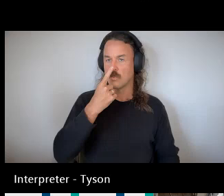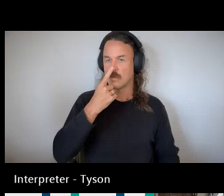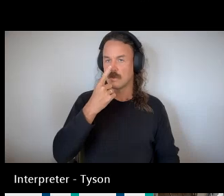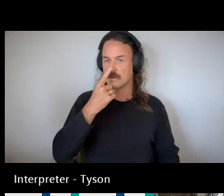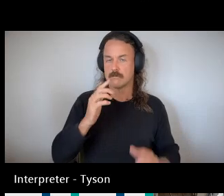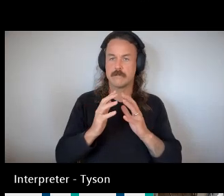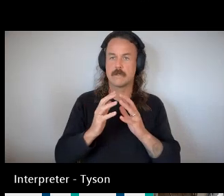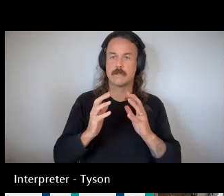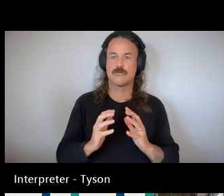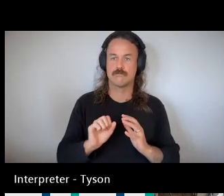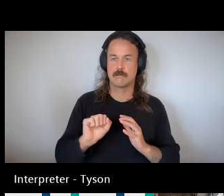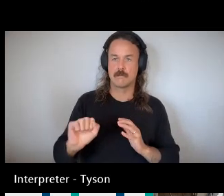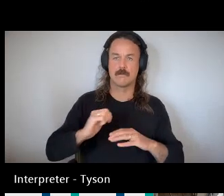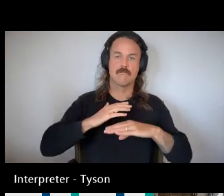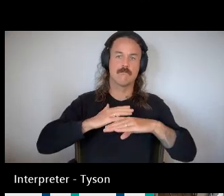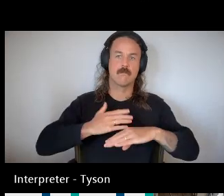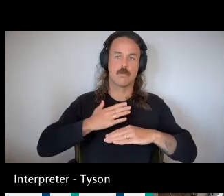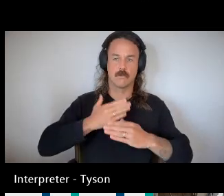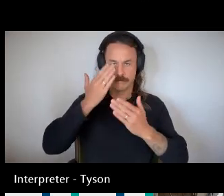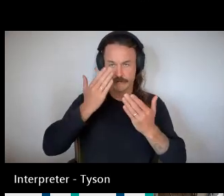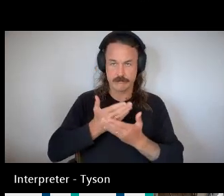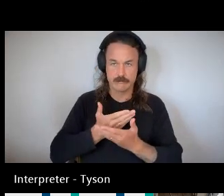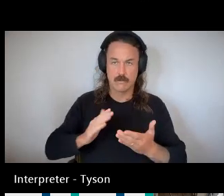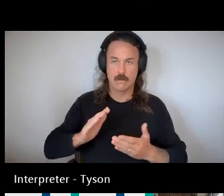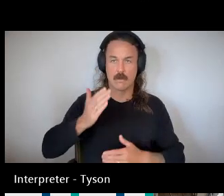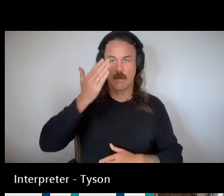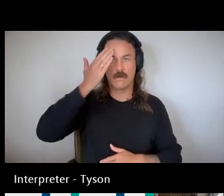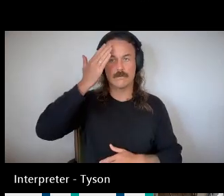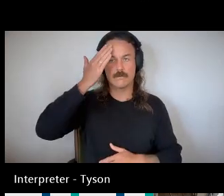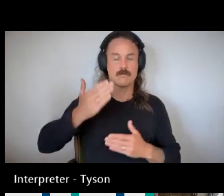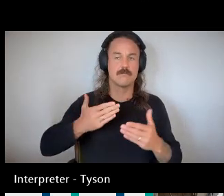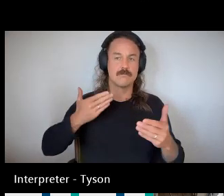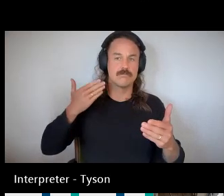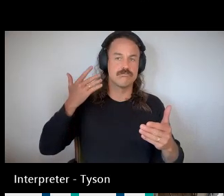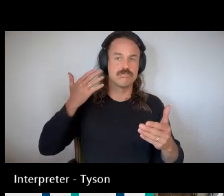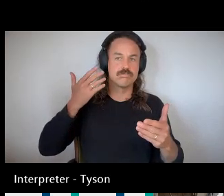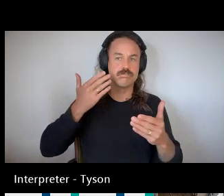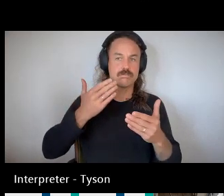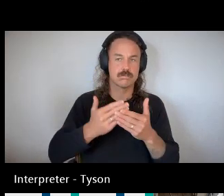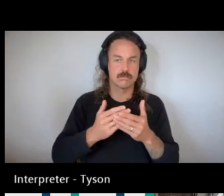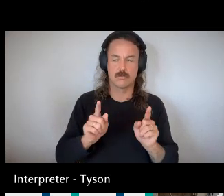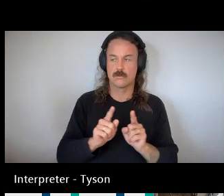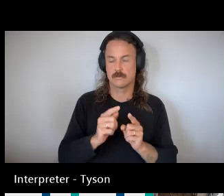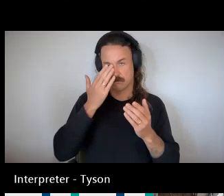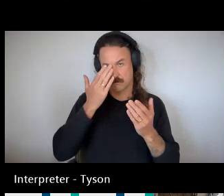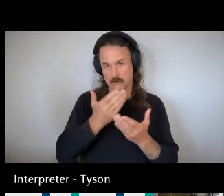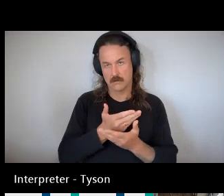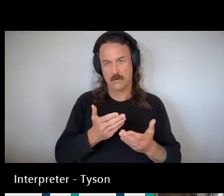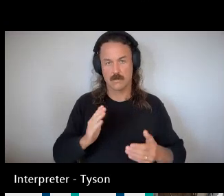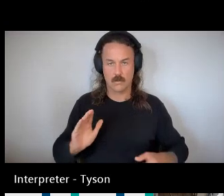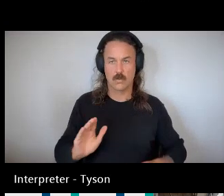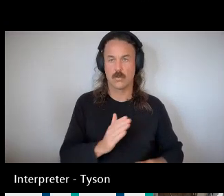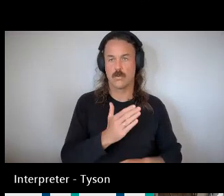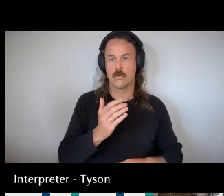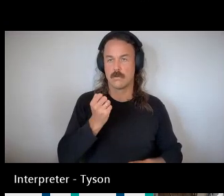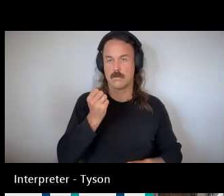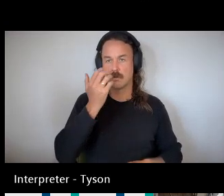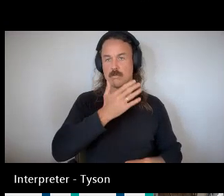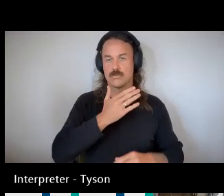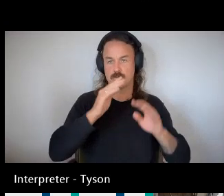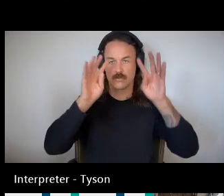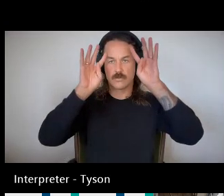to elders, past and present, and extend that respect to all Aboriginal and Torres Strait Islander people with